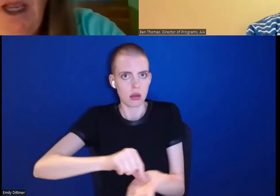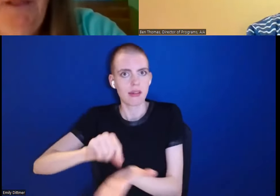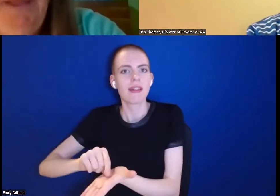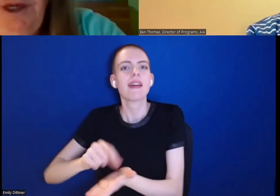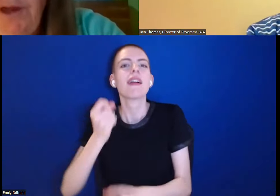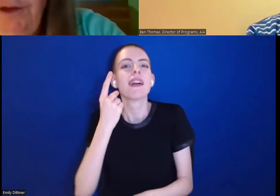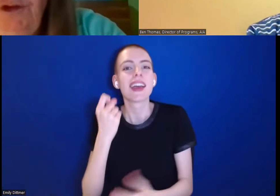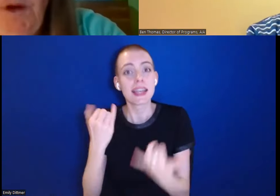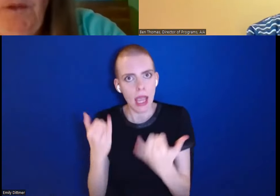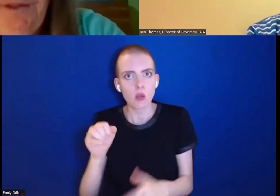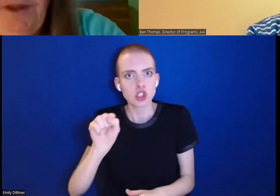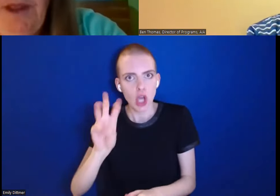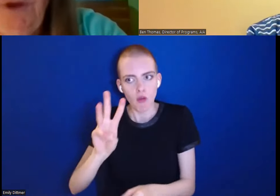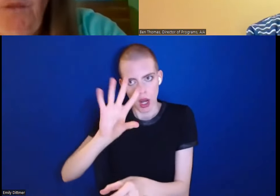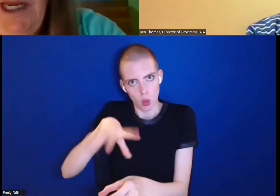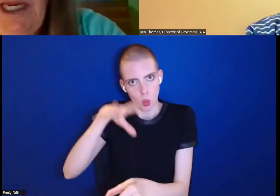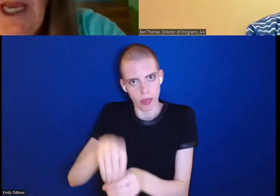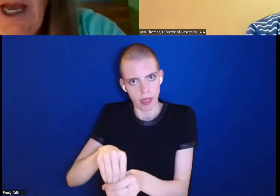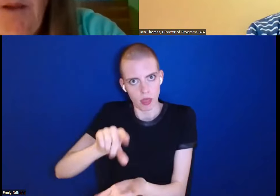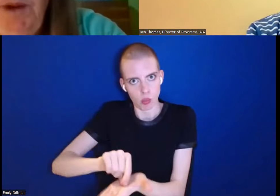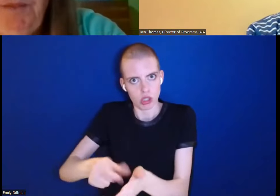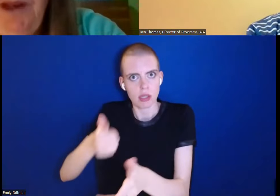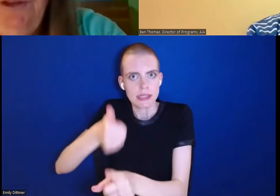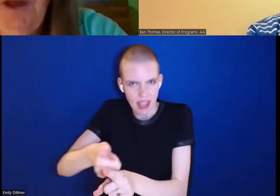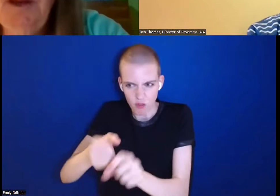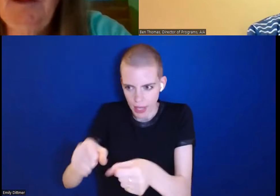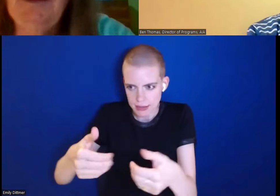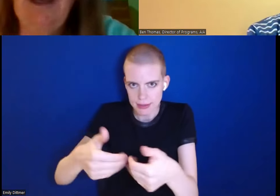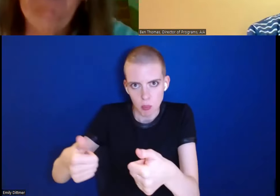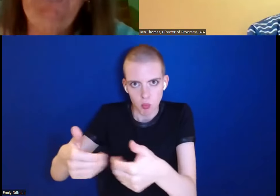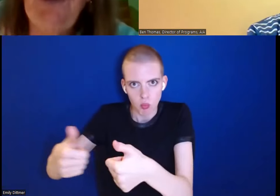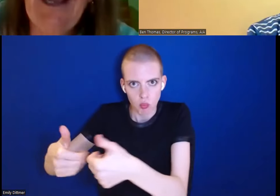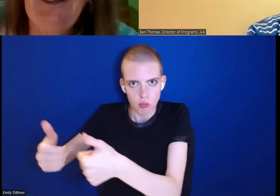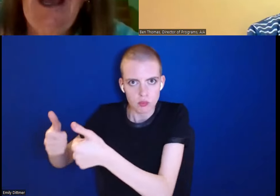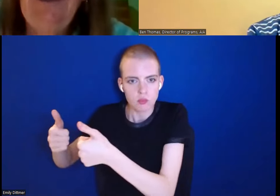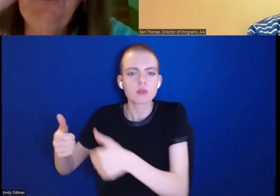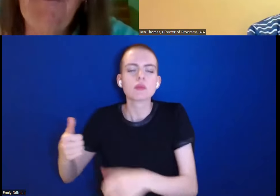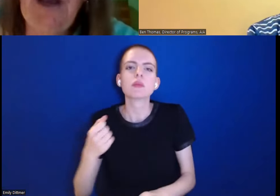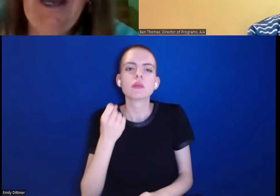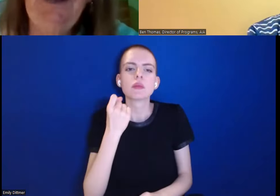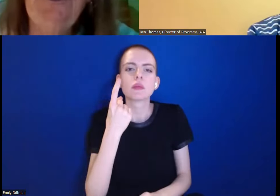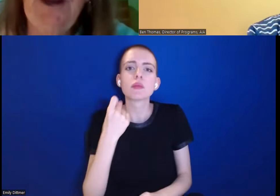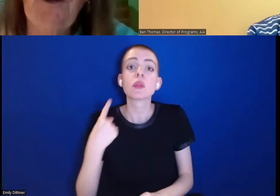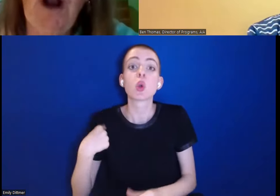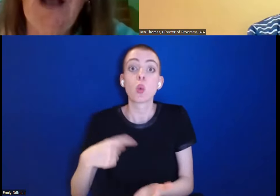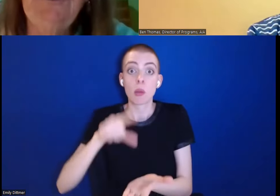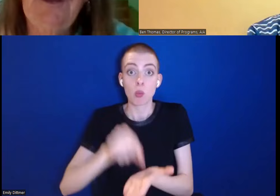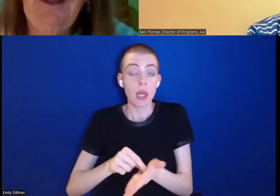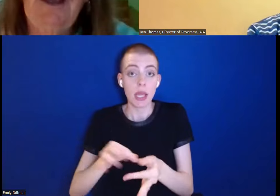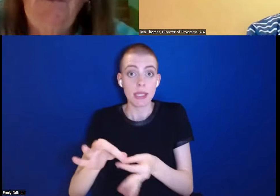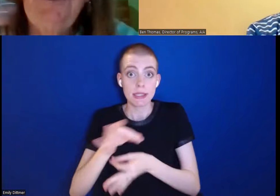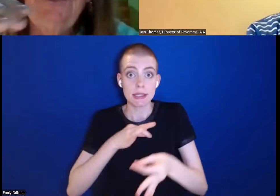software that you can do it with. So we print the kind of a jagged line instead of cutting straight